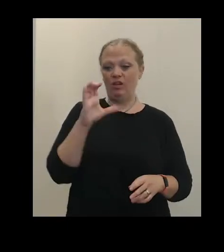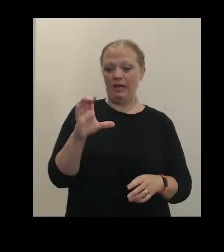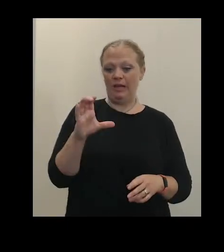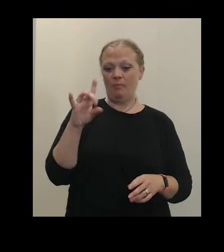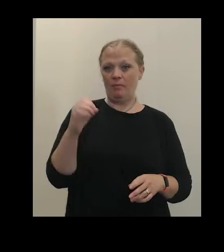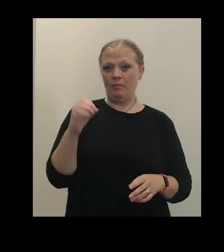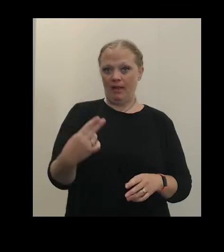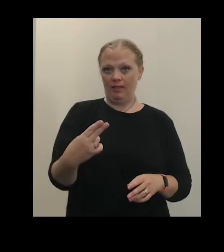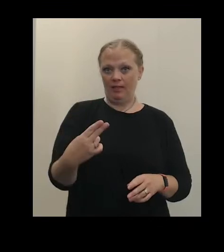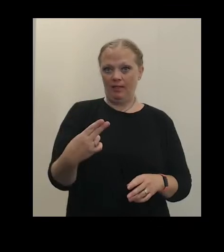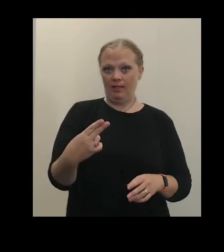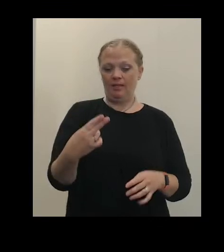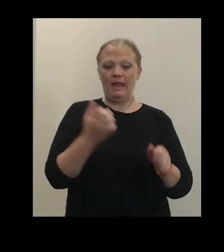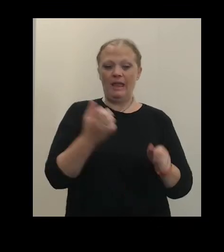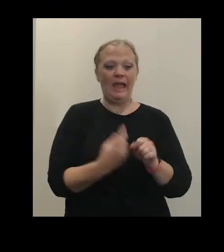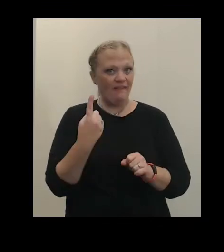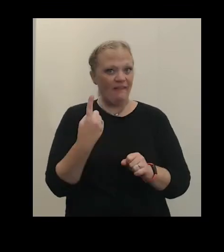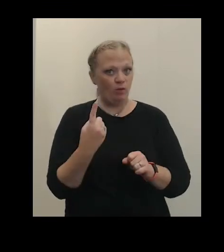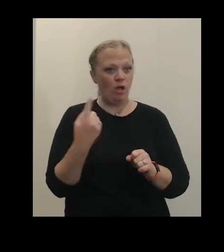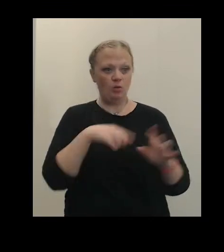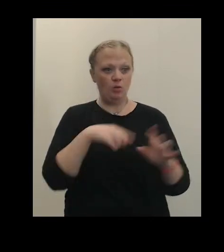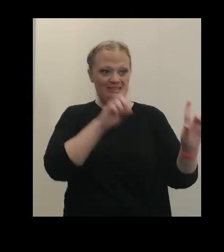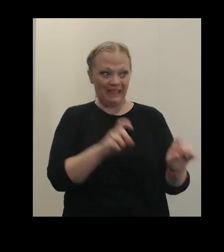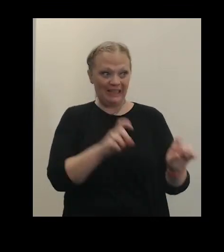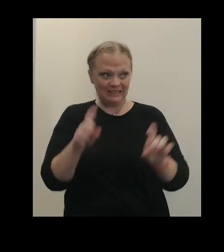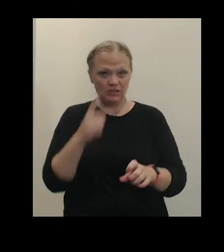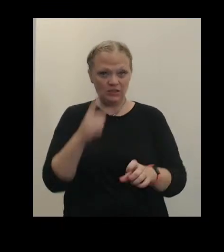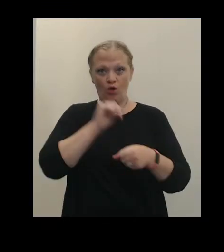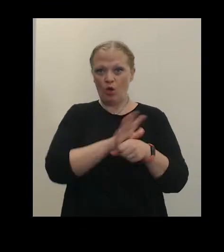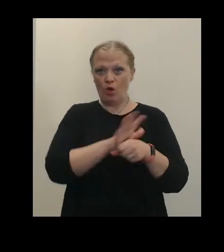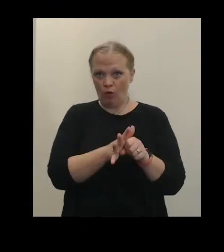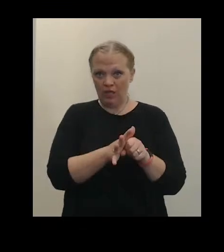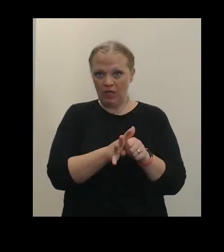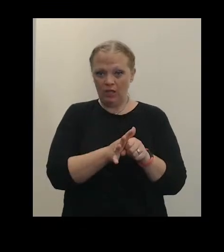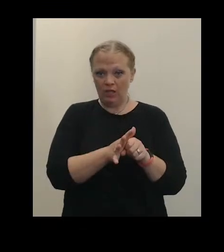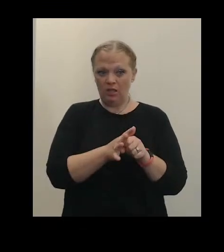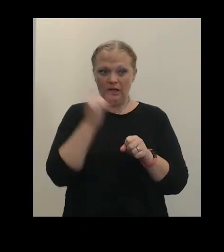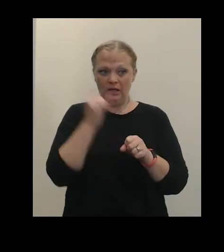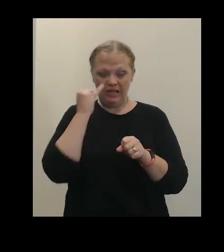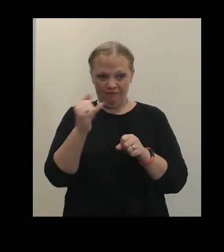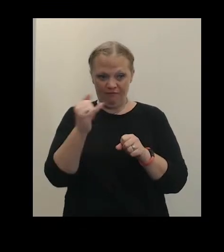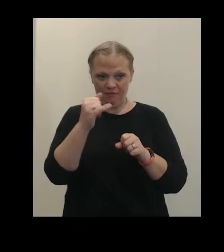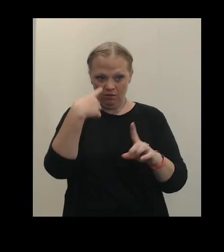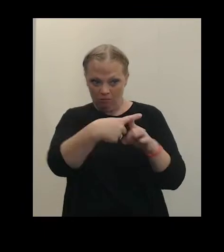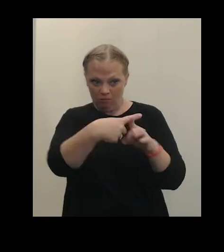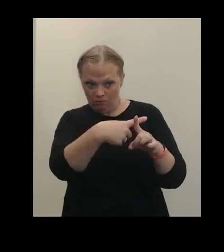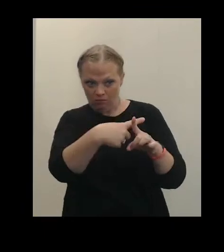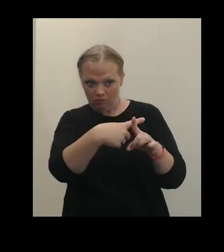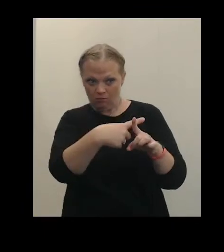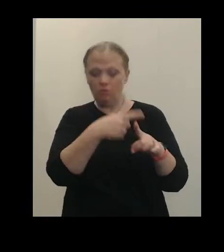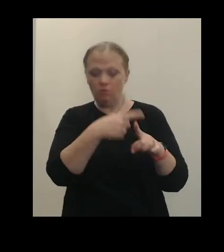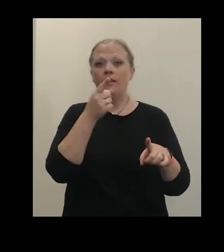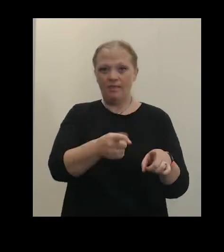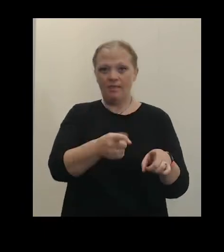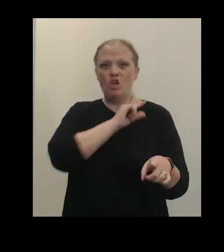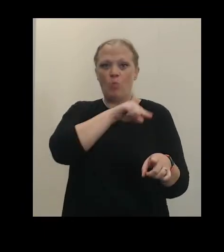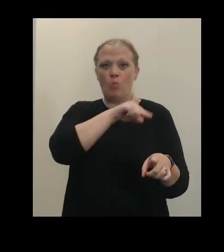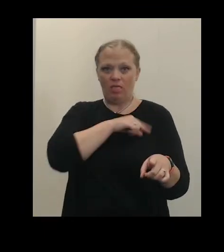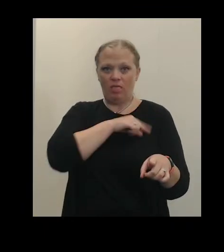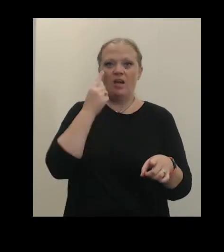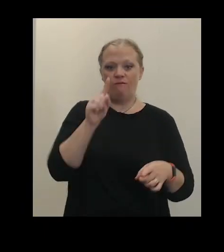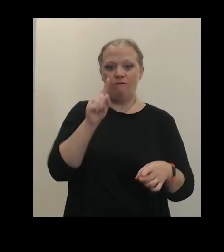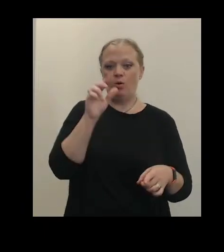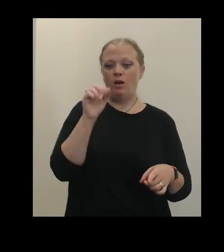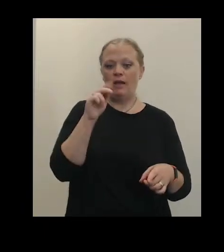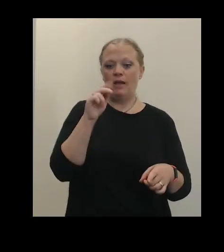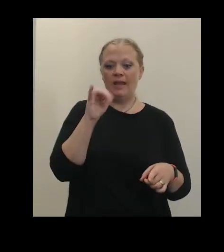if everybody who we test and for COVID-19 and test positive, and is eligible for an antiviral,